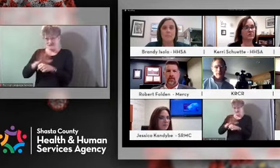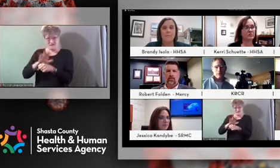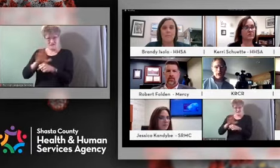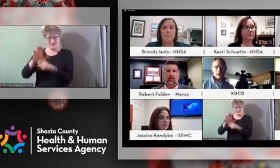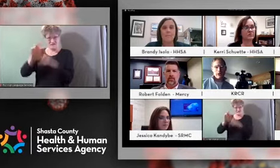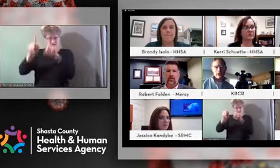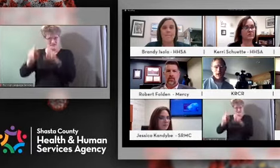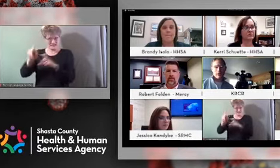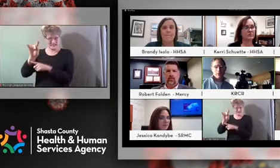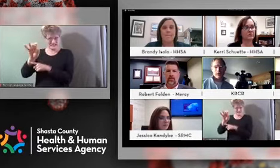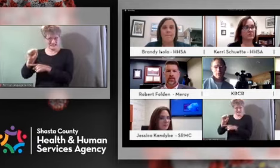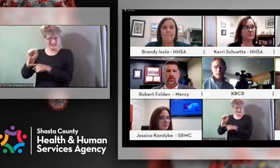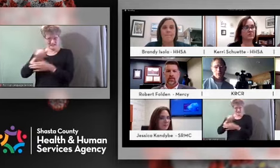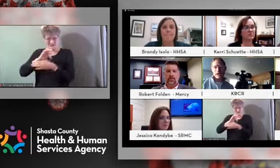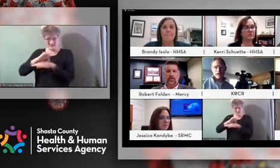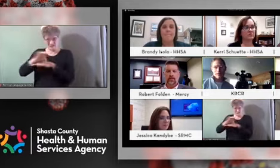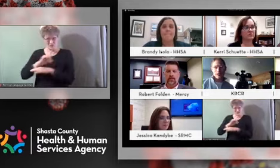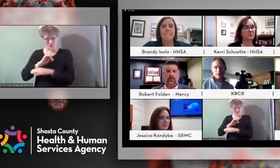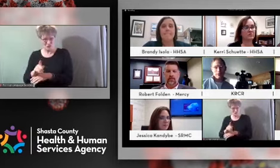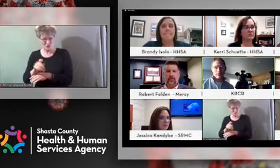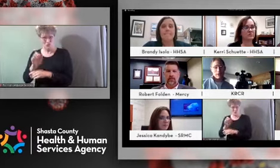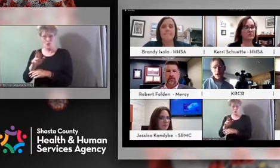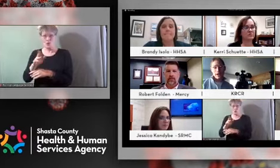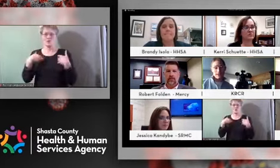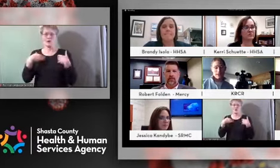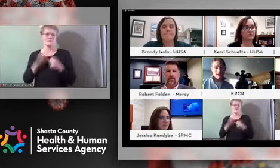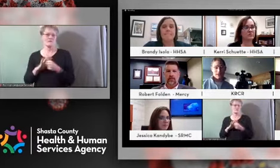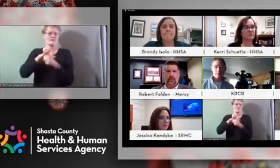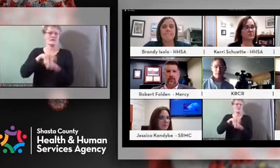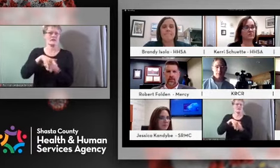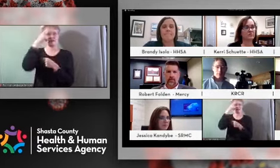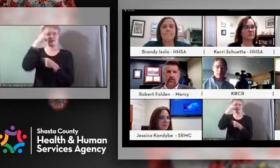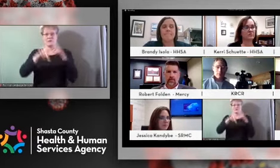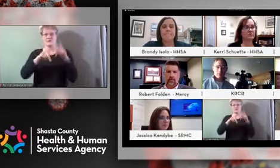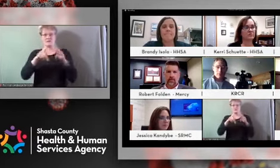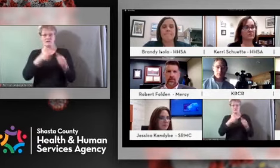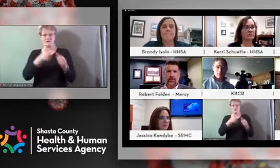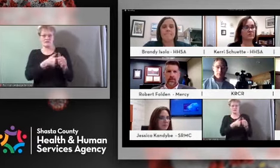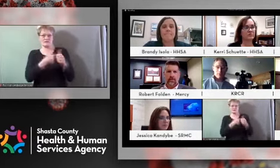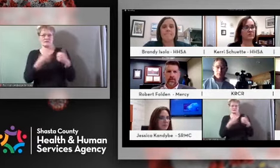we pretty well stocked for people who might have symptoms that want to get tested?